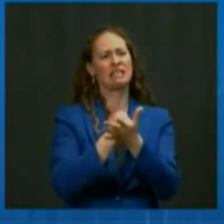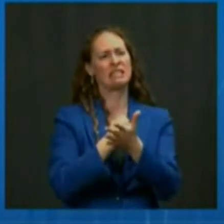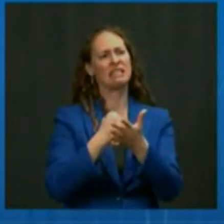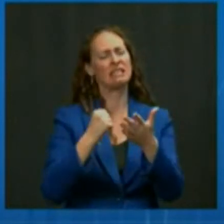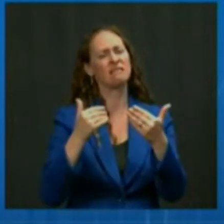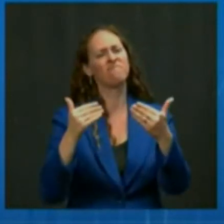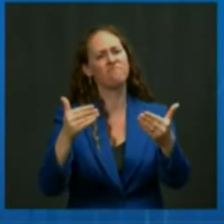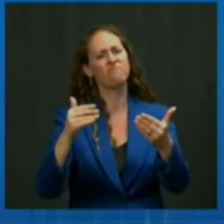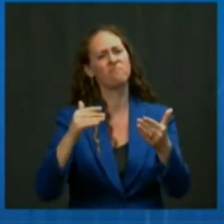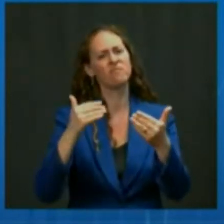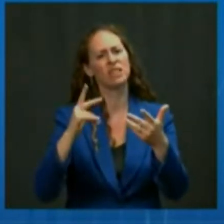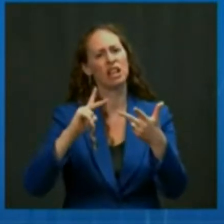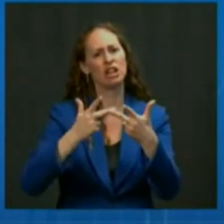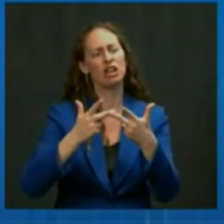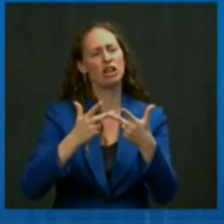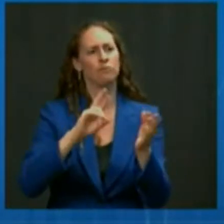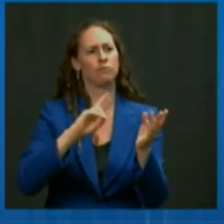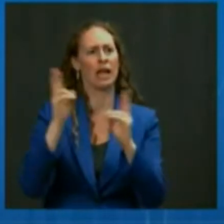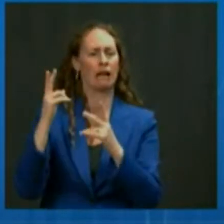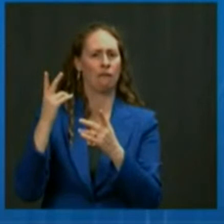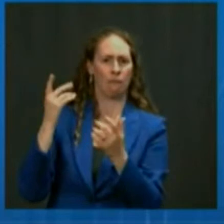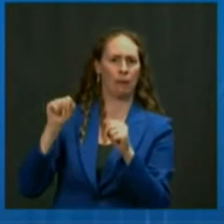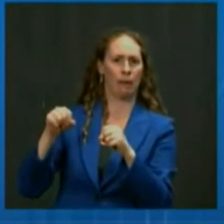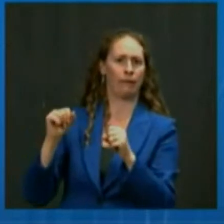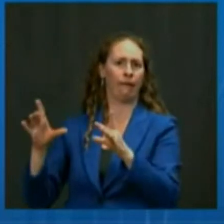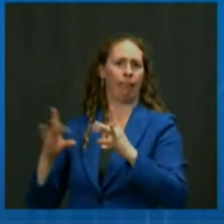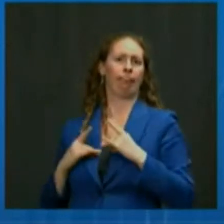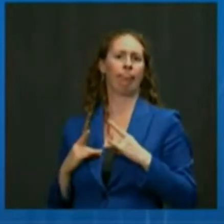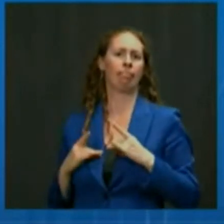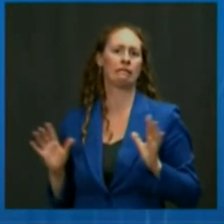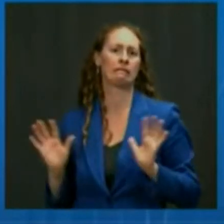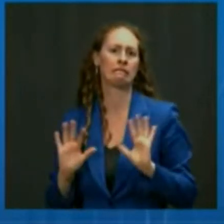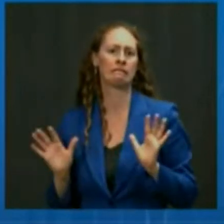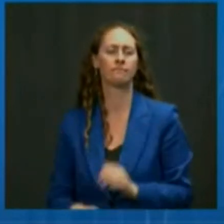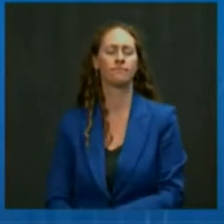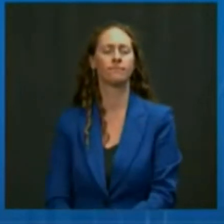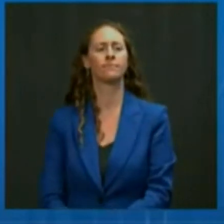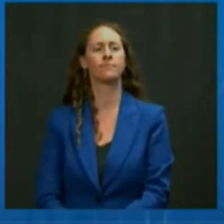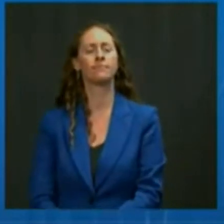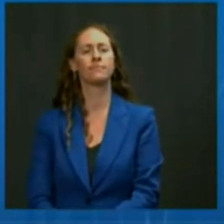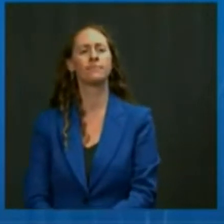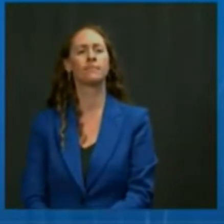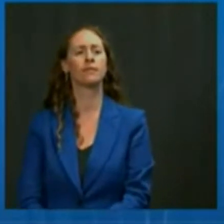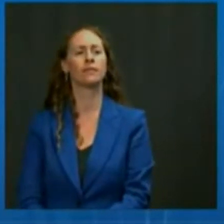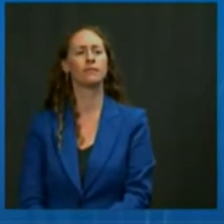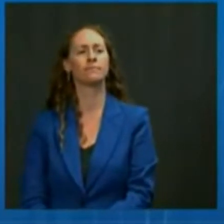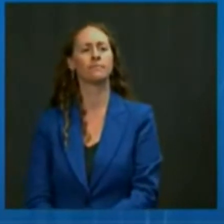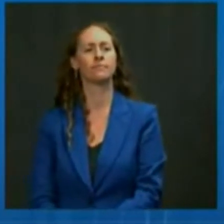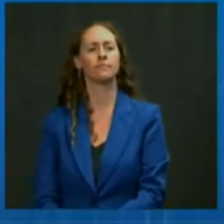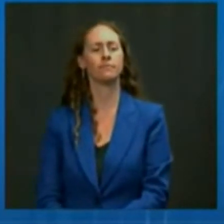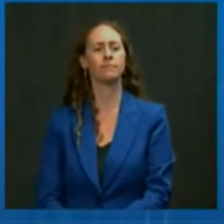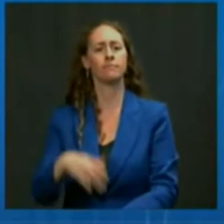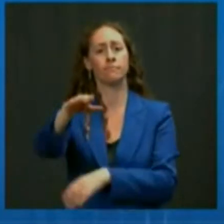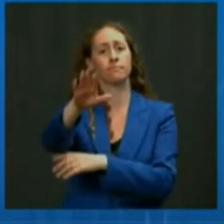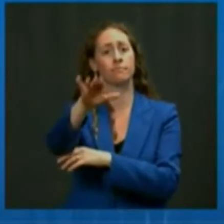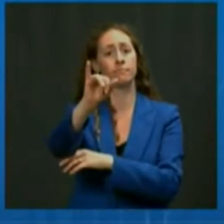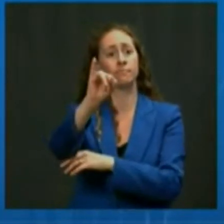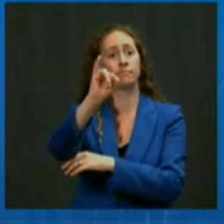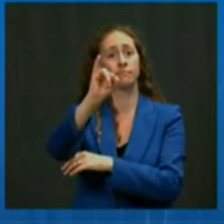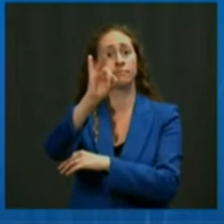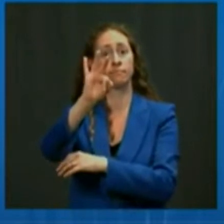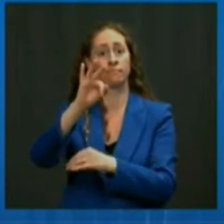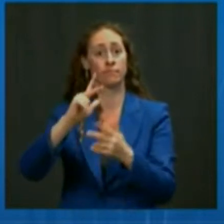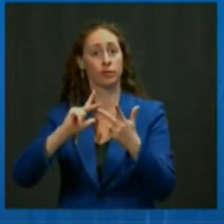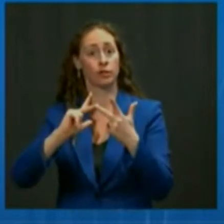severe infection, hospitalization, and death could decrease in the months ahead, especially among those who are at higher